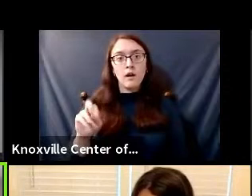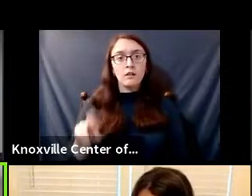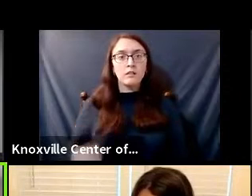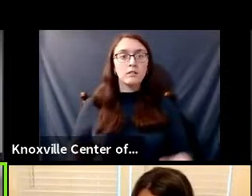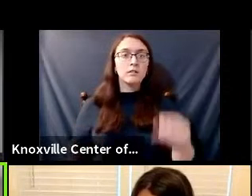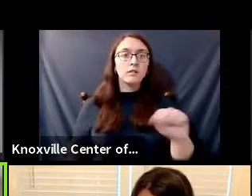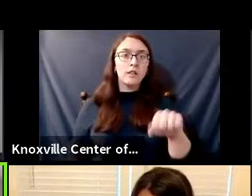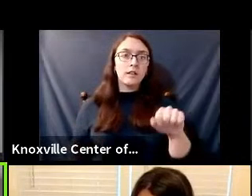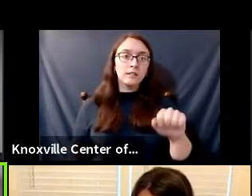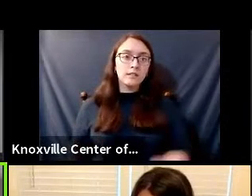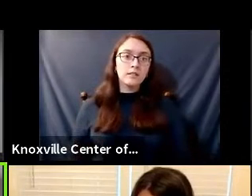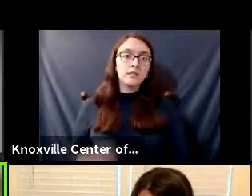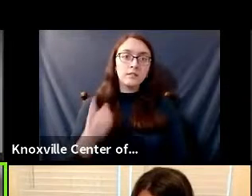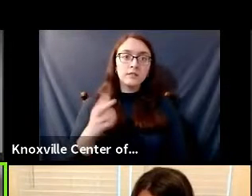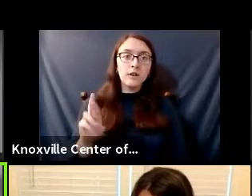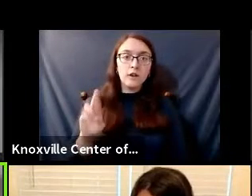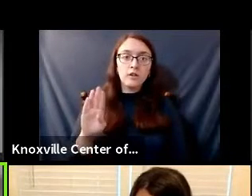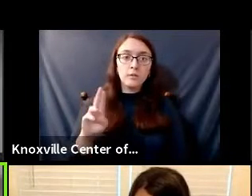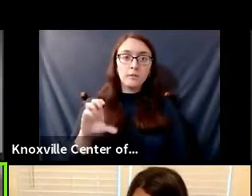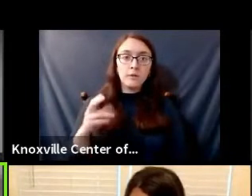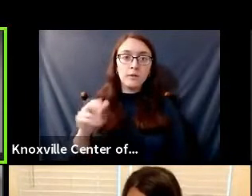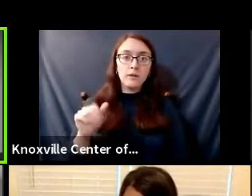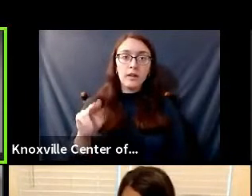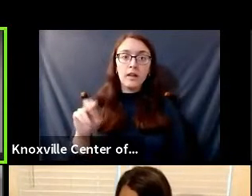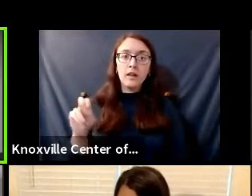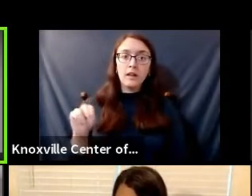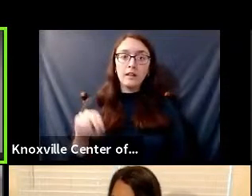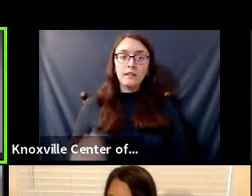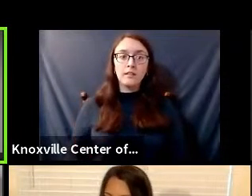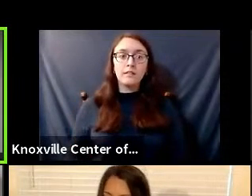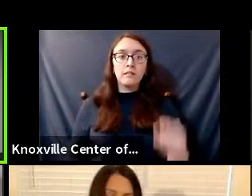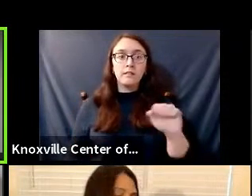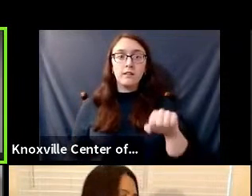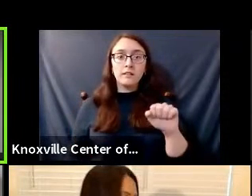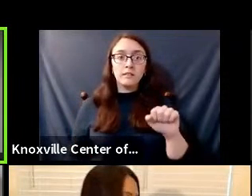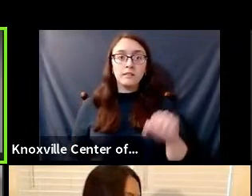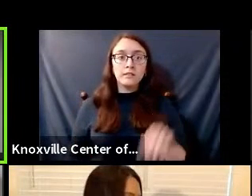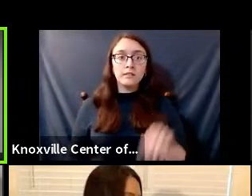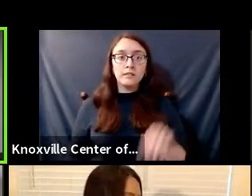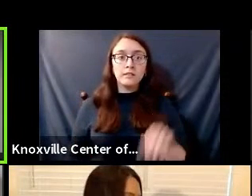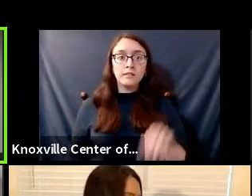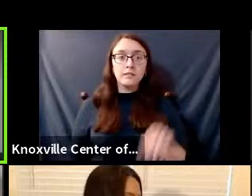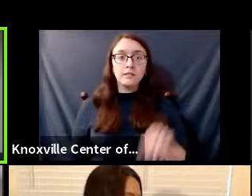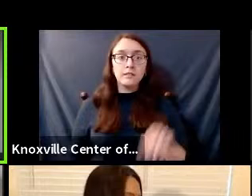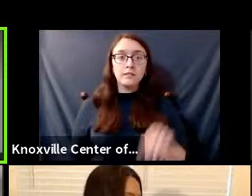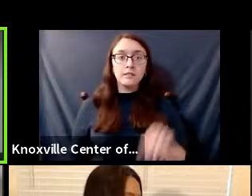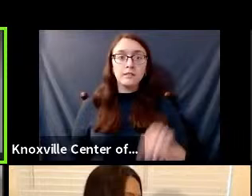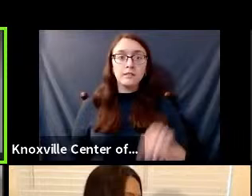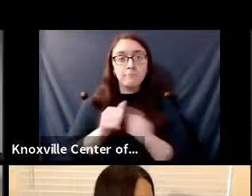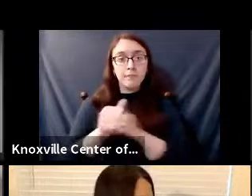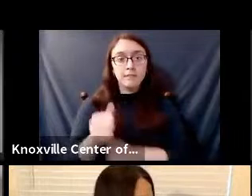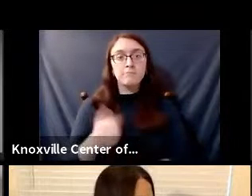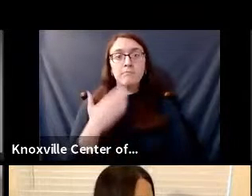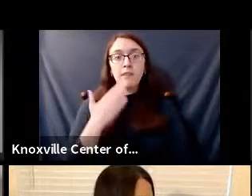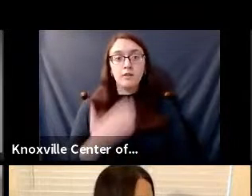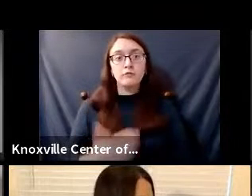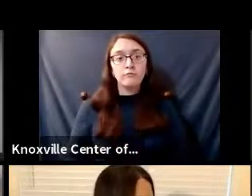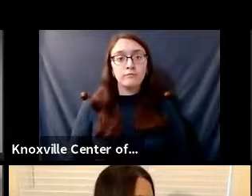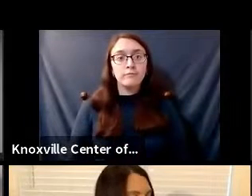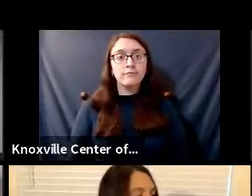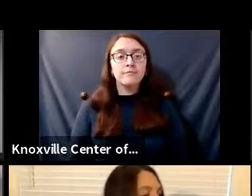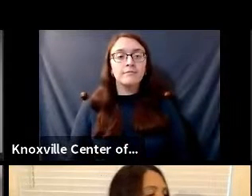Yes. Dr. Buchanan. Yes. Passed unanimously. Thank you.